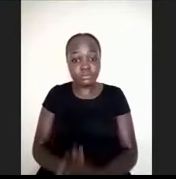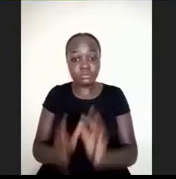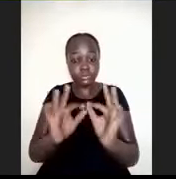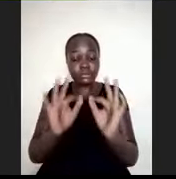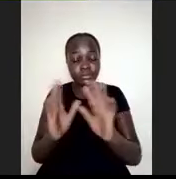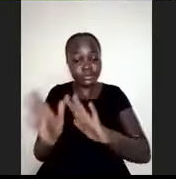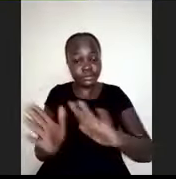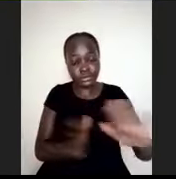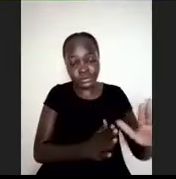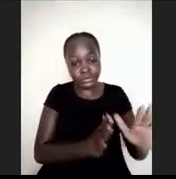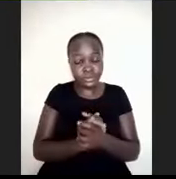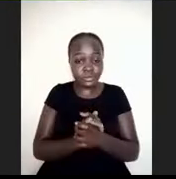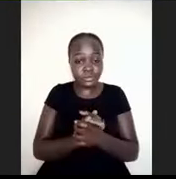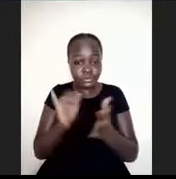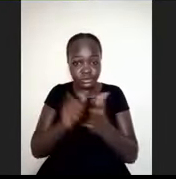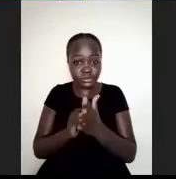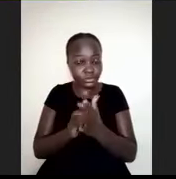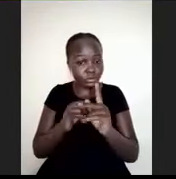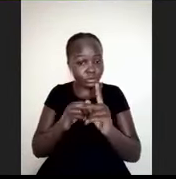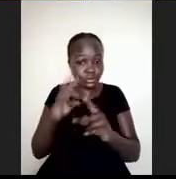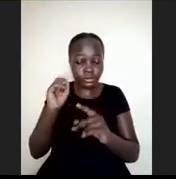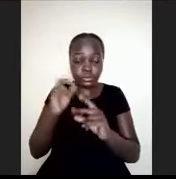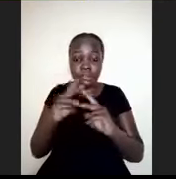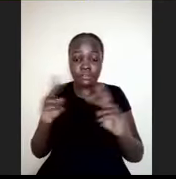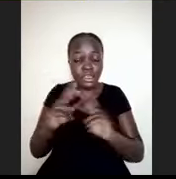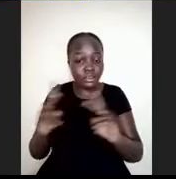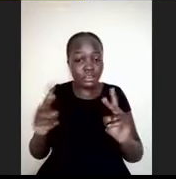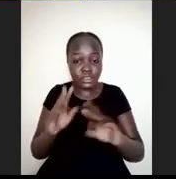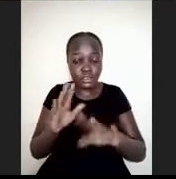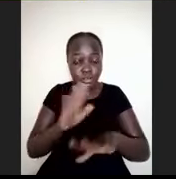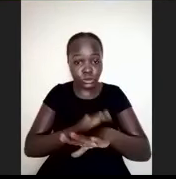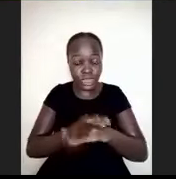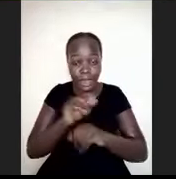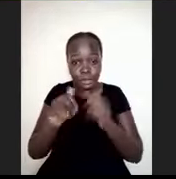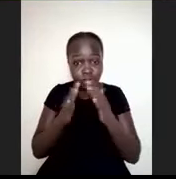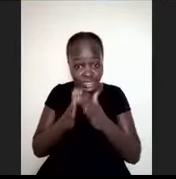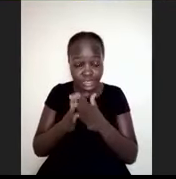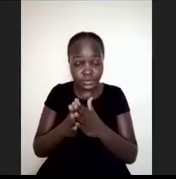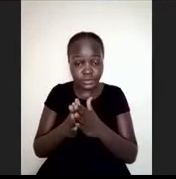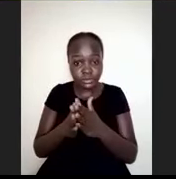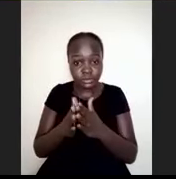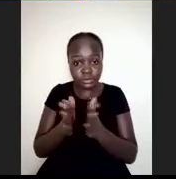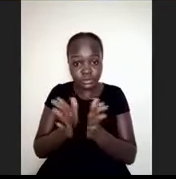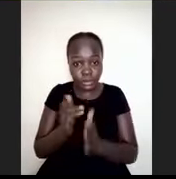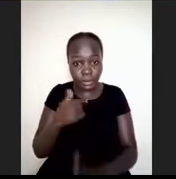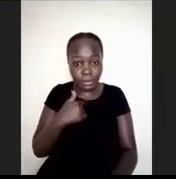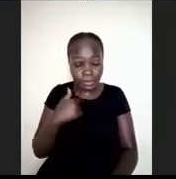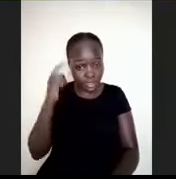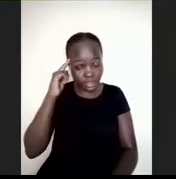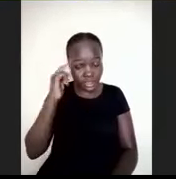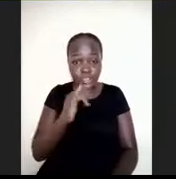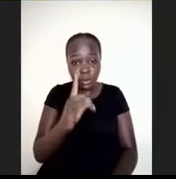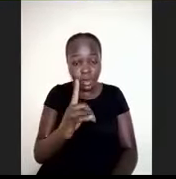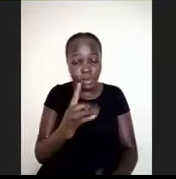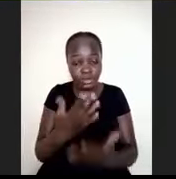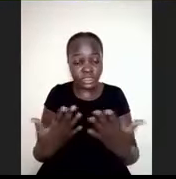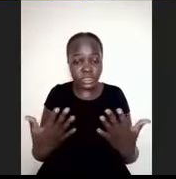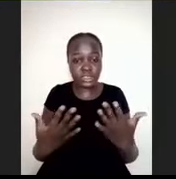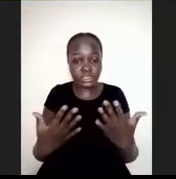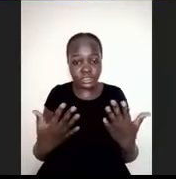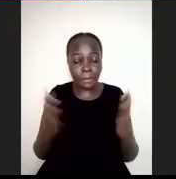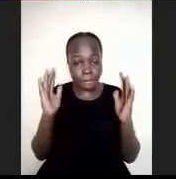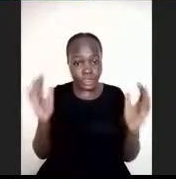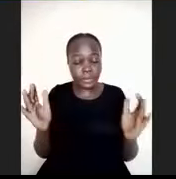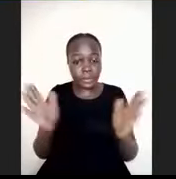Lydia, that was quite a bit about sex, and I think it's one of the major ones, and the others